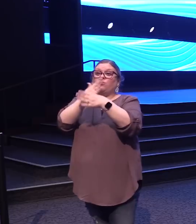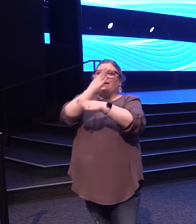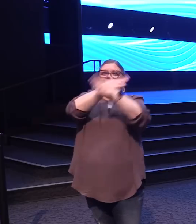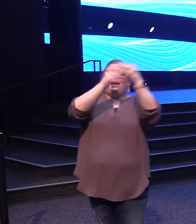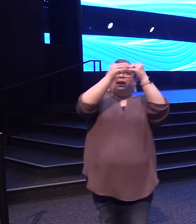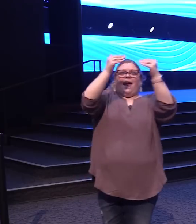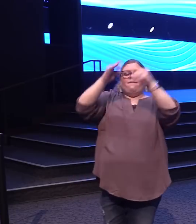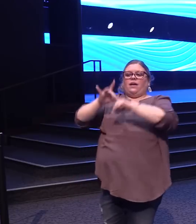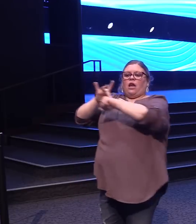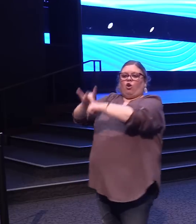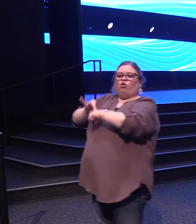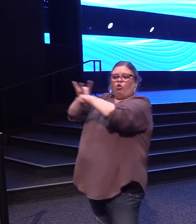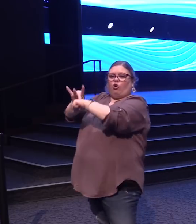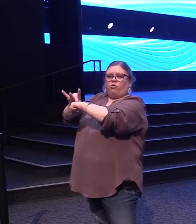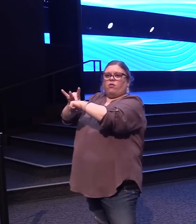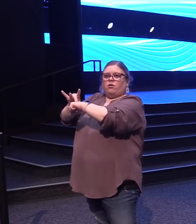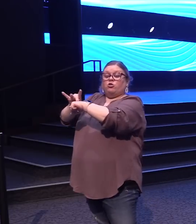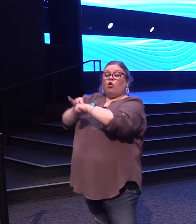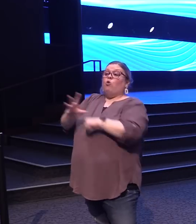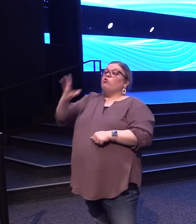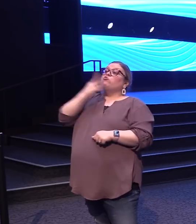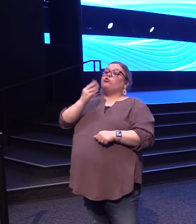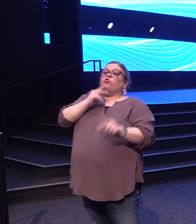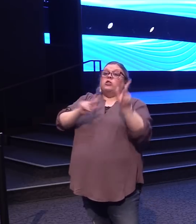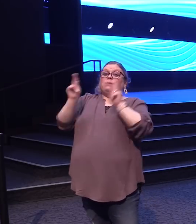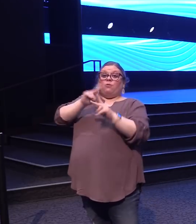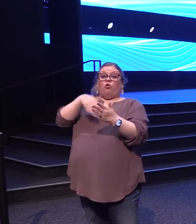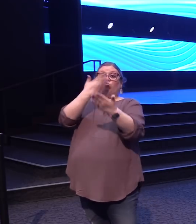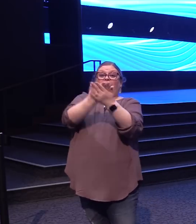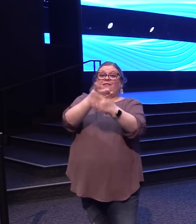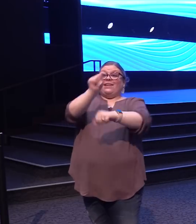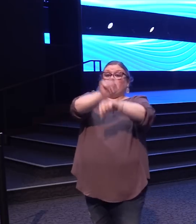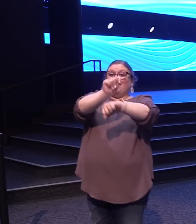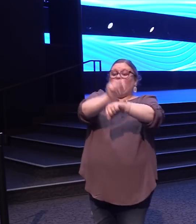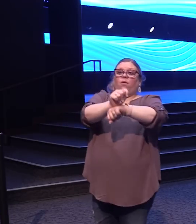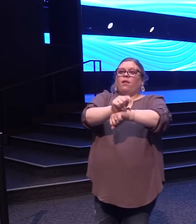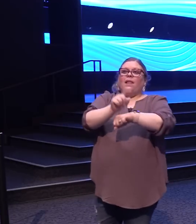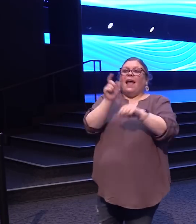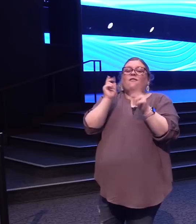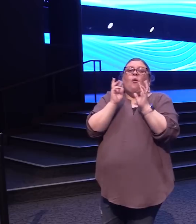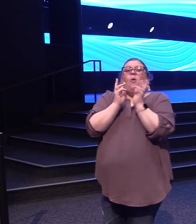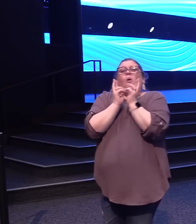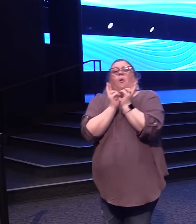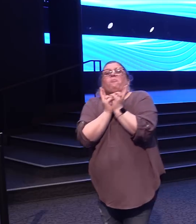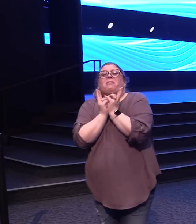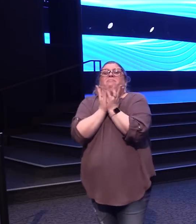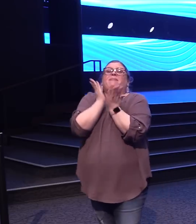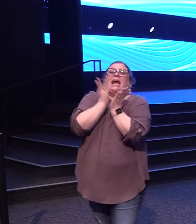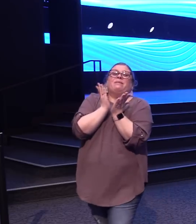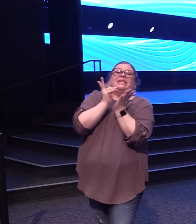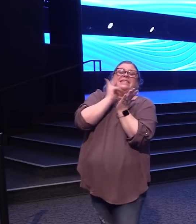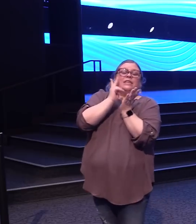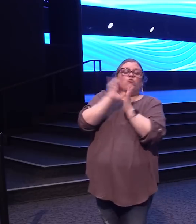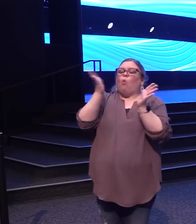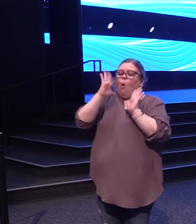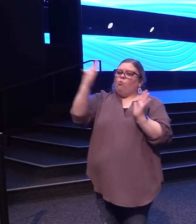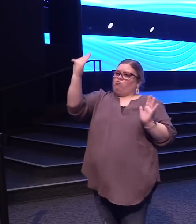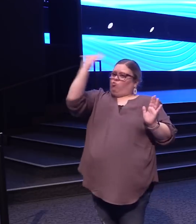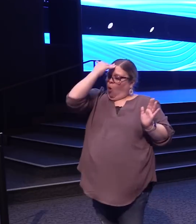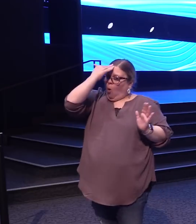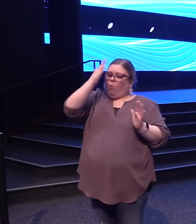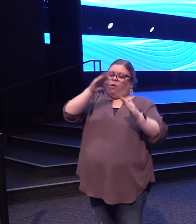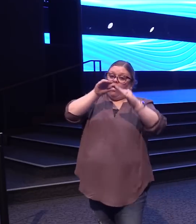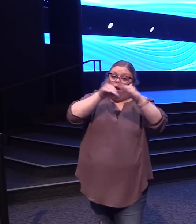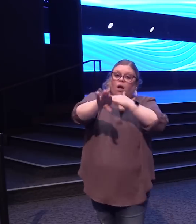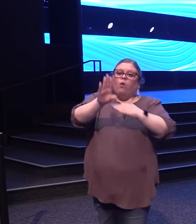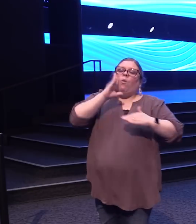earth. So when the Jewish people came to the temple, they didn't even have to hope. They would know that the presence of